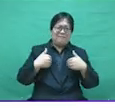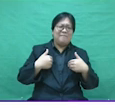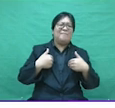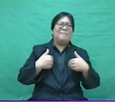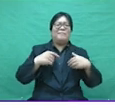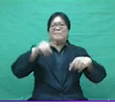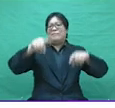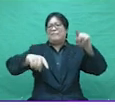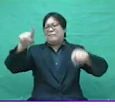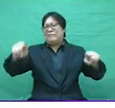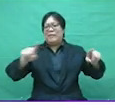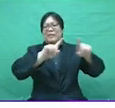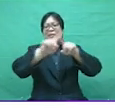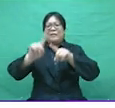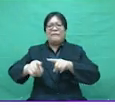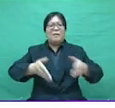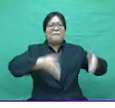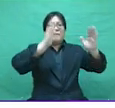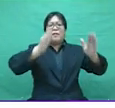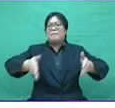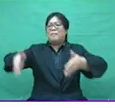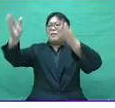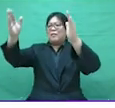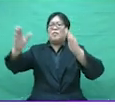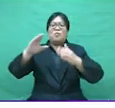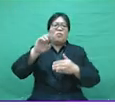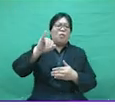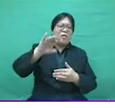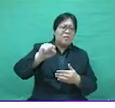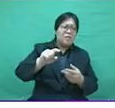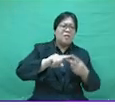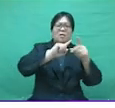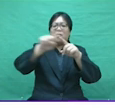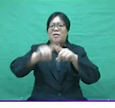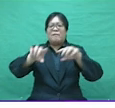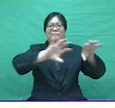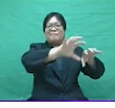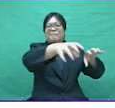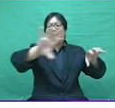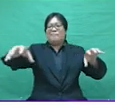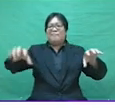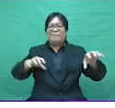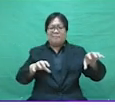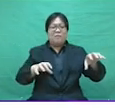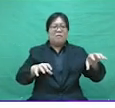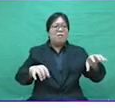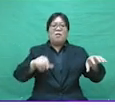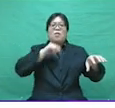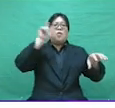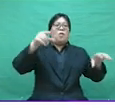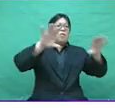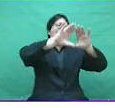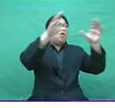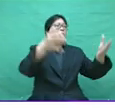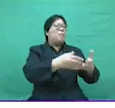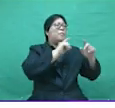are different pillars of crisis responses in the different regions. It was not the